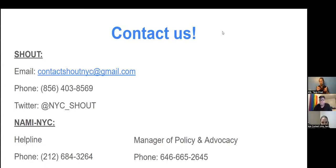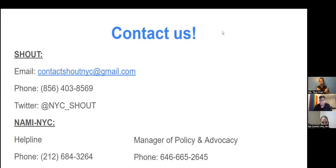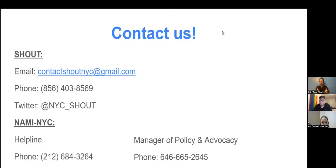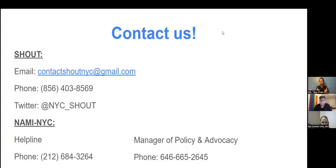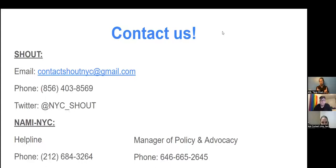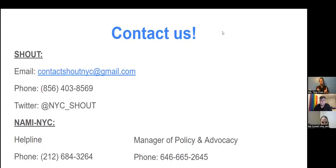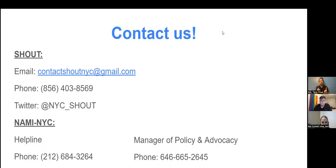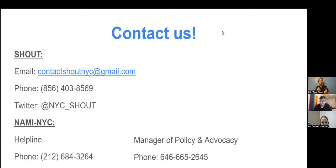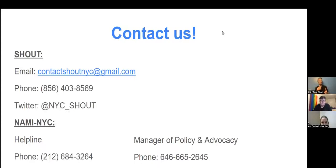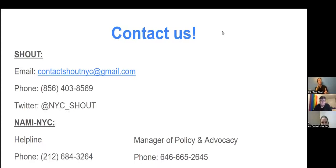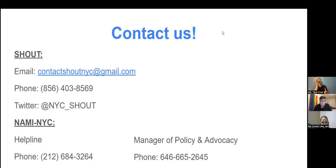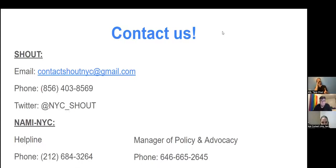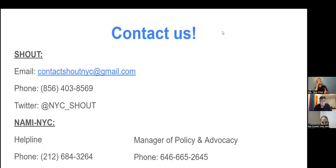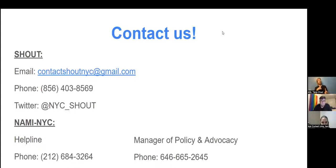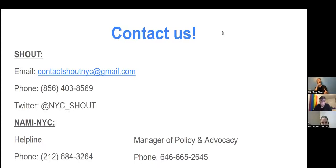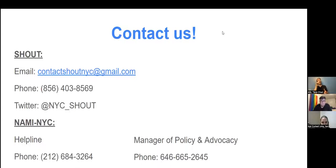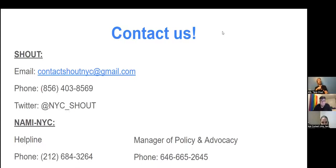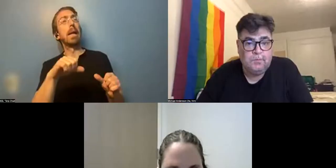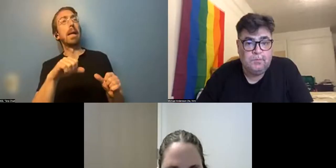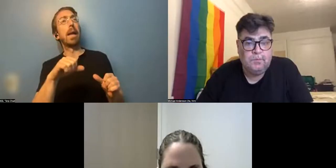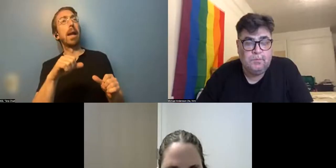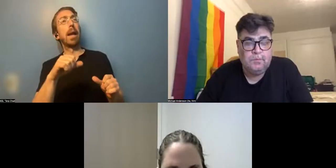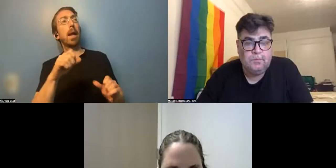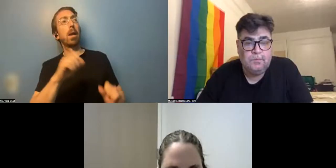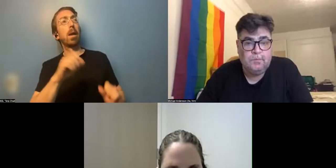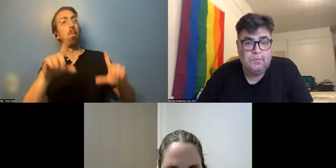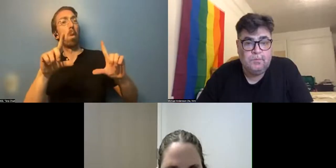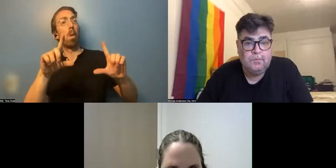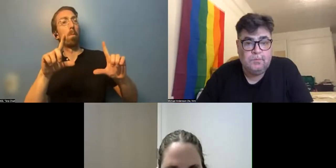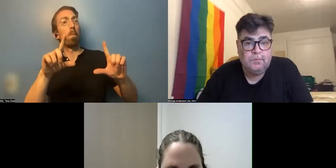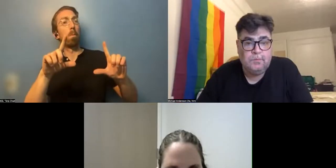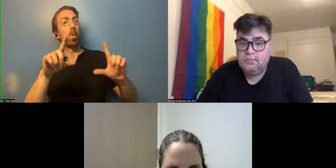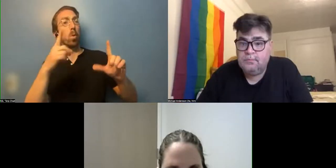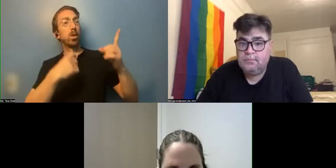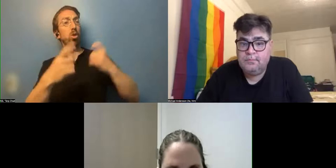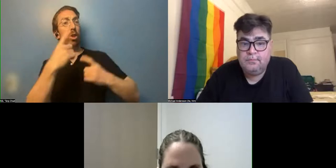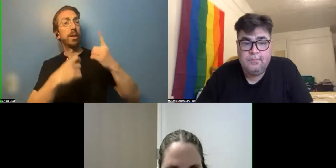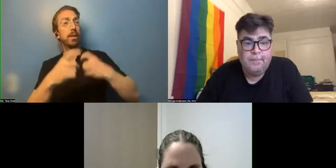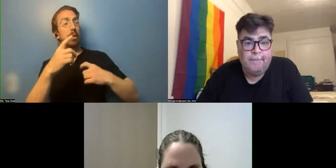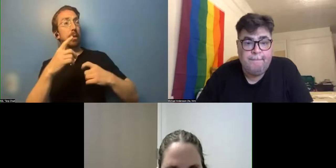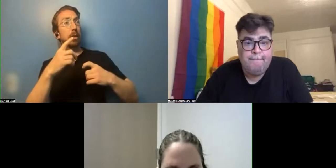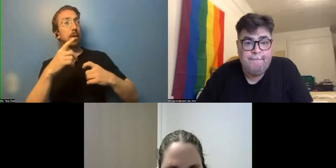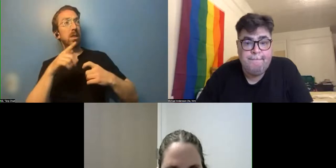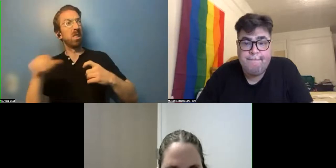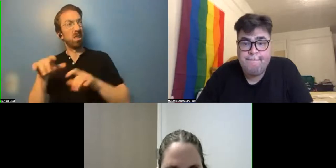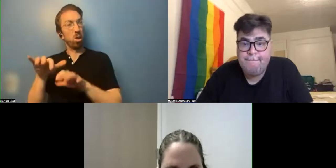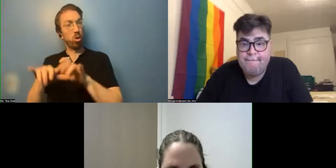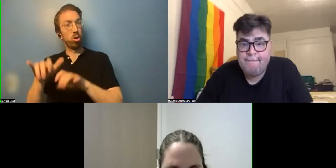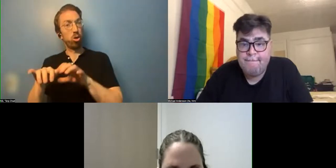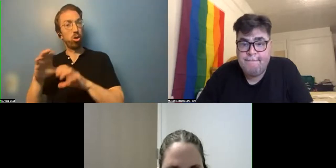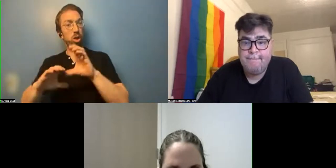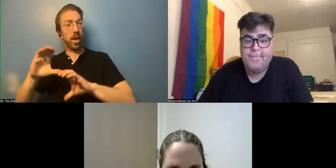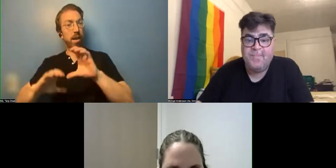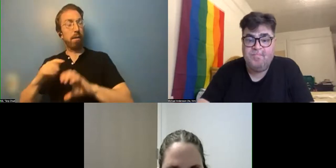gotten in the chat, um, as well as some questions, um, that potentially some